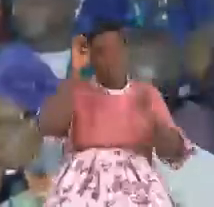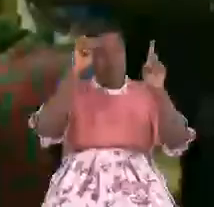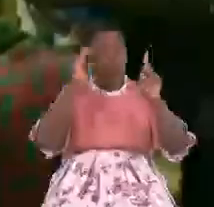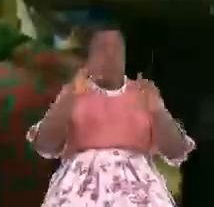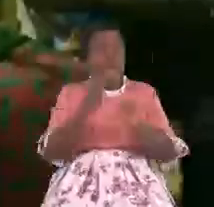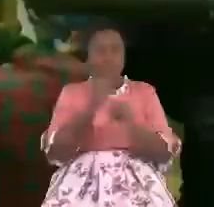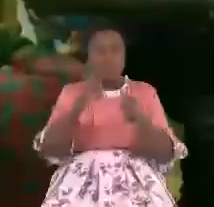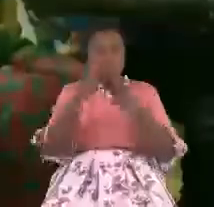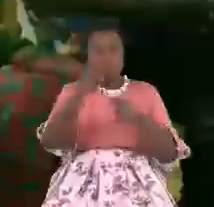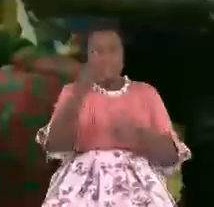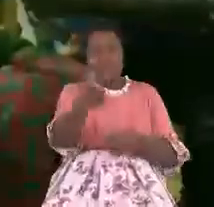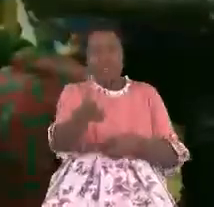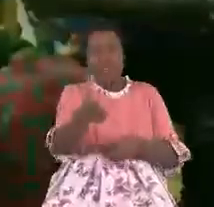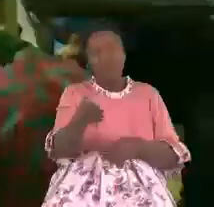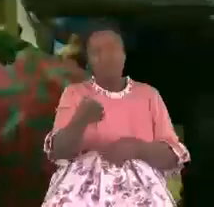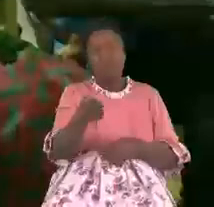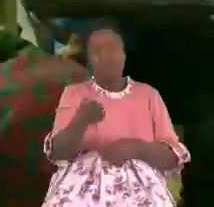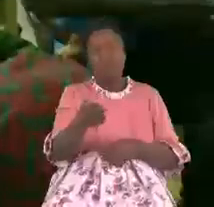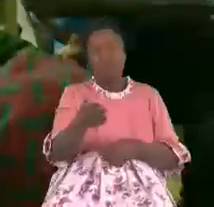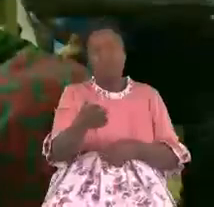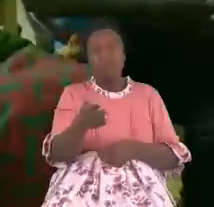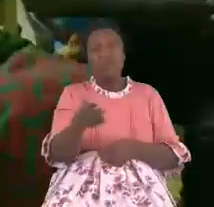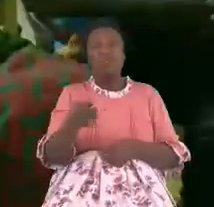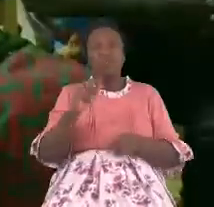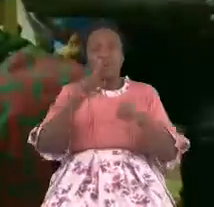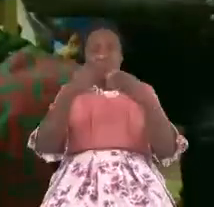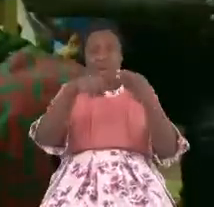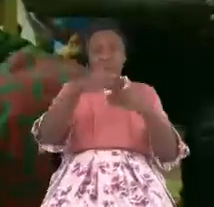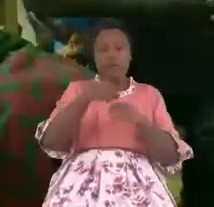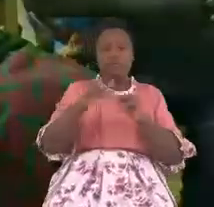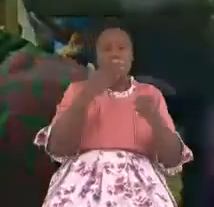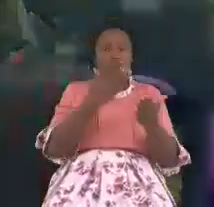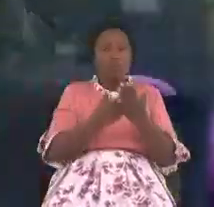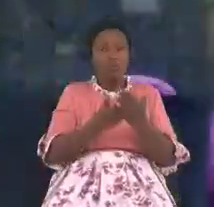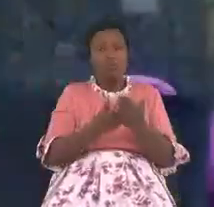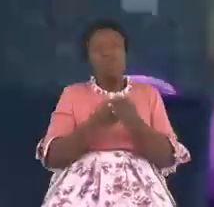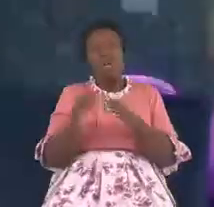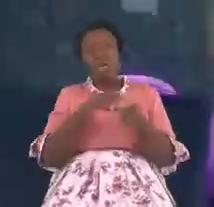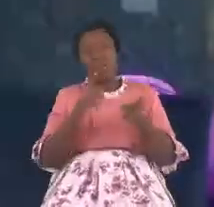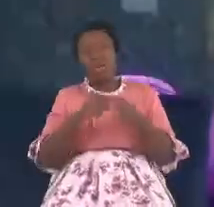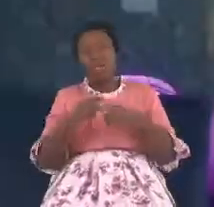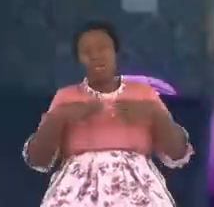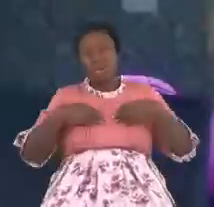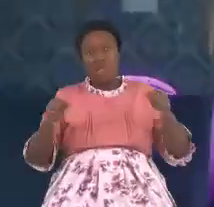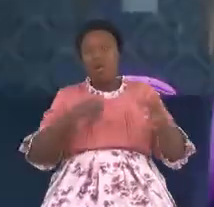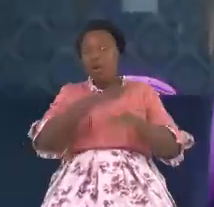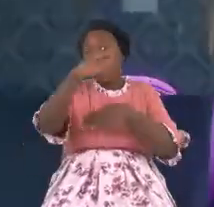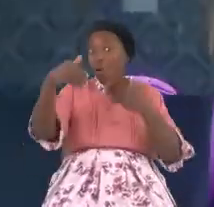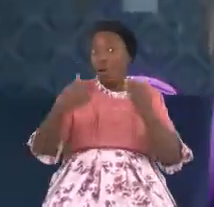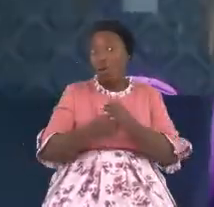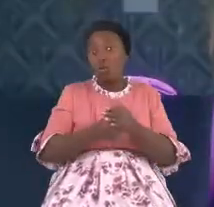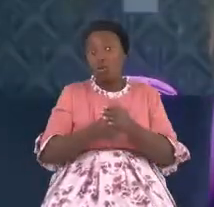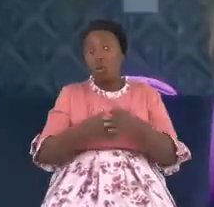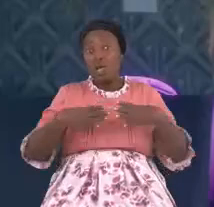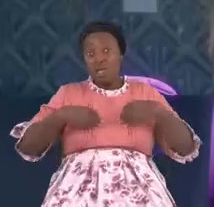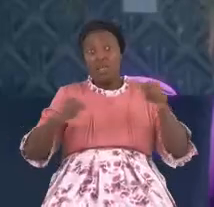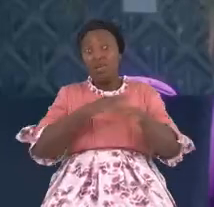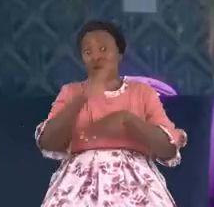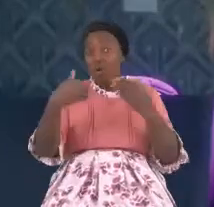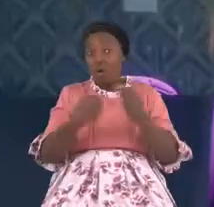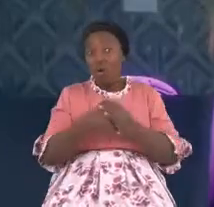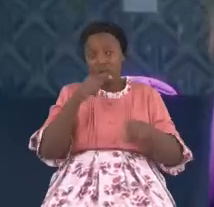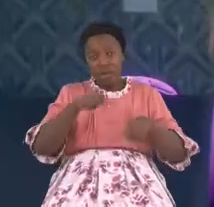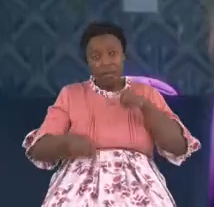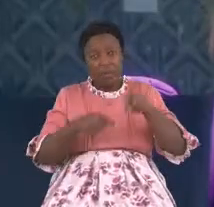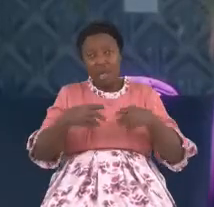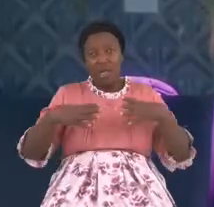there. Going about doing good and healing all the paralyzed, healing all the blind,